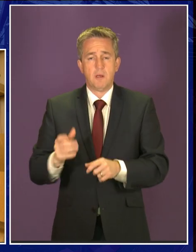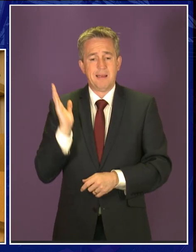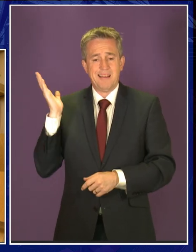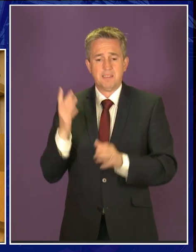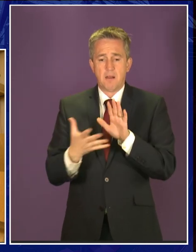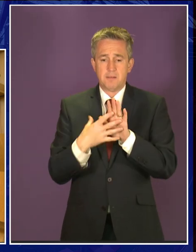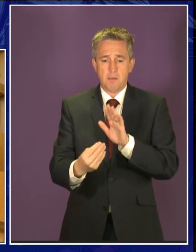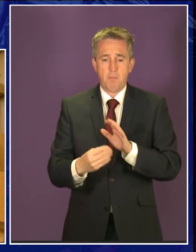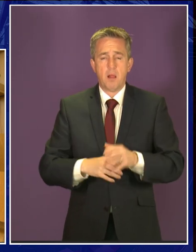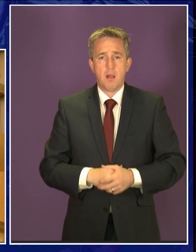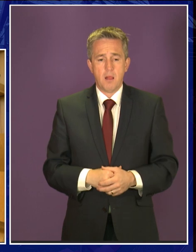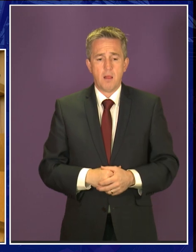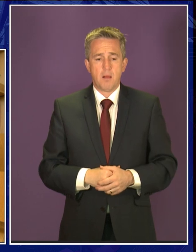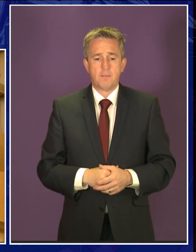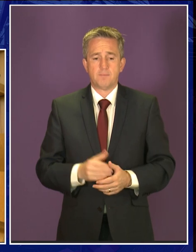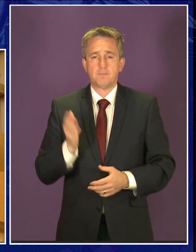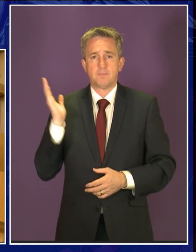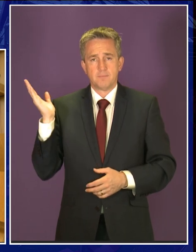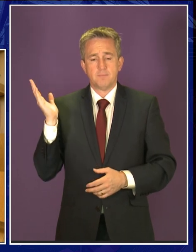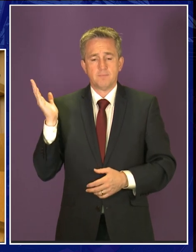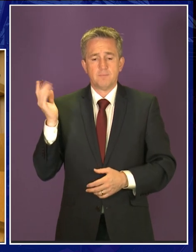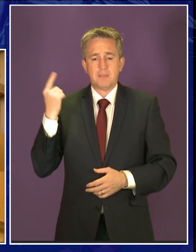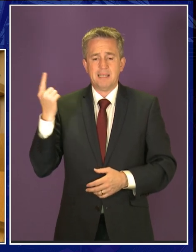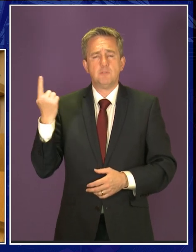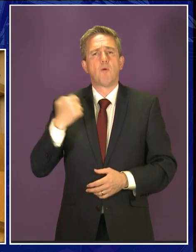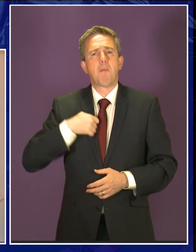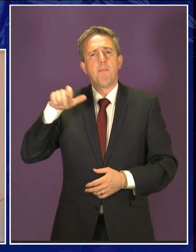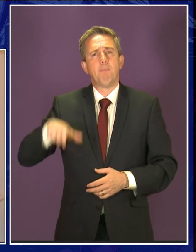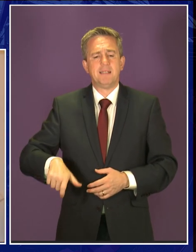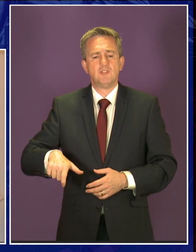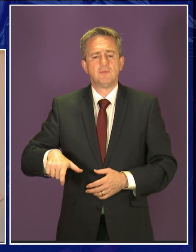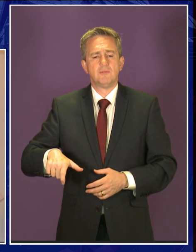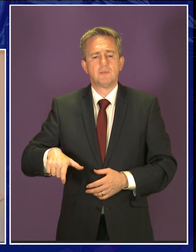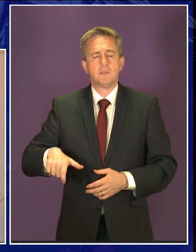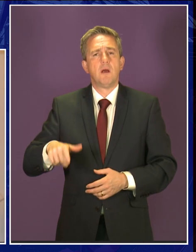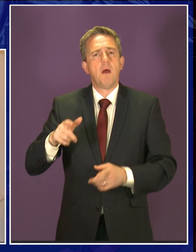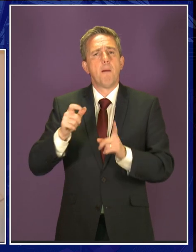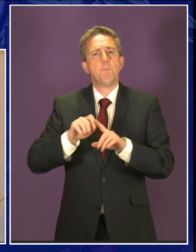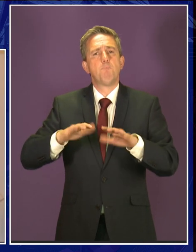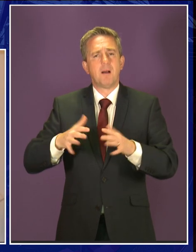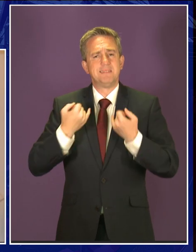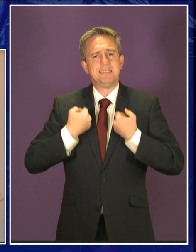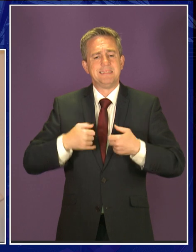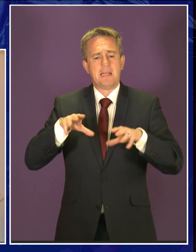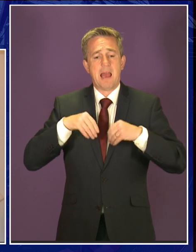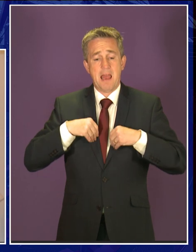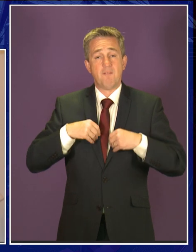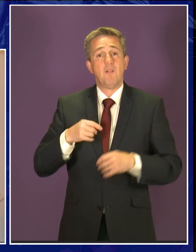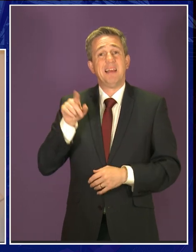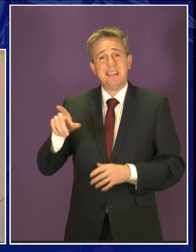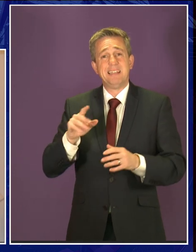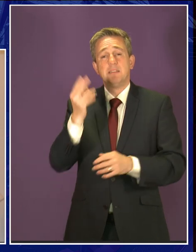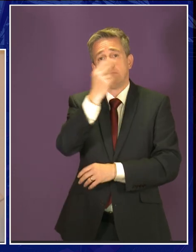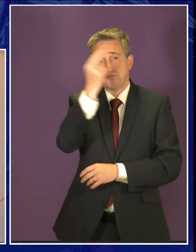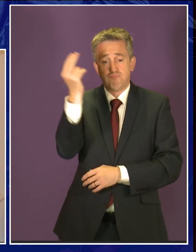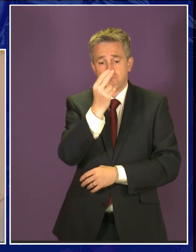example. This is Mr. Siebold Hulsberger, one other patient of mine who's got Parkinson's disease. And he's made this painting,